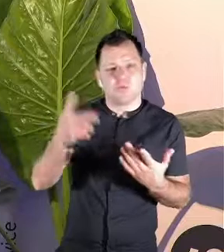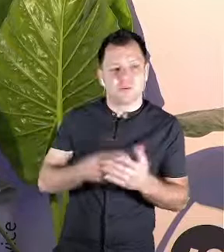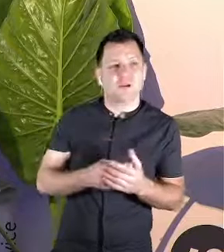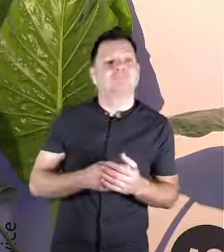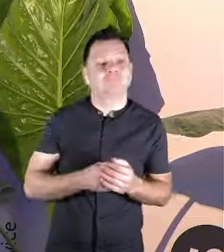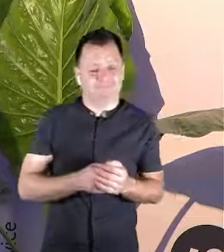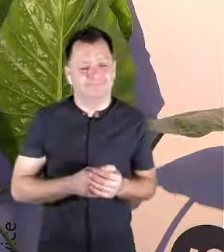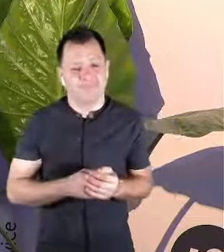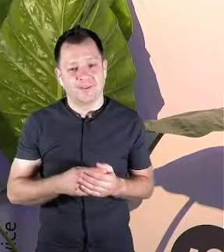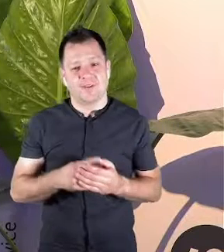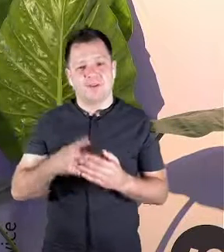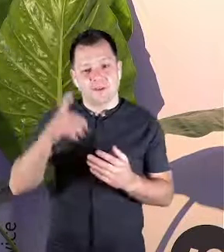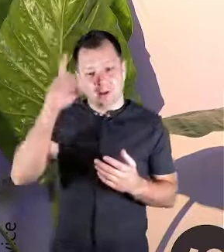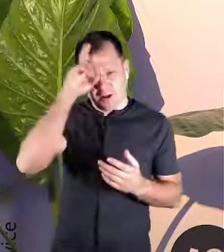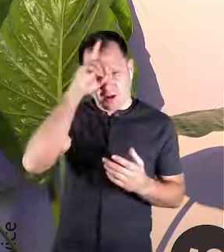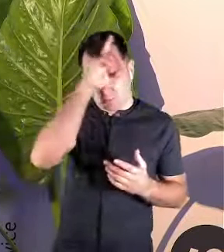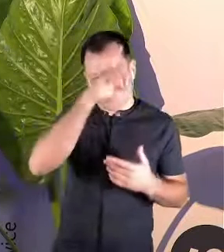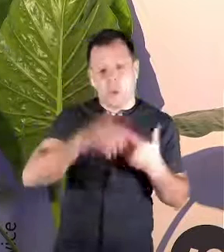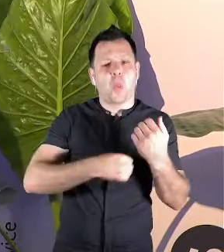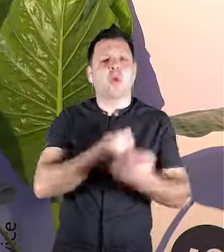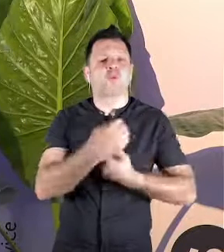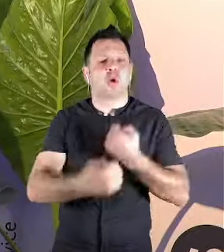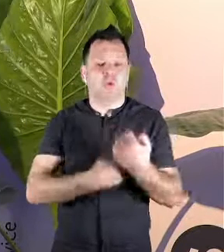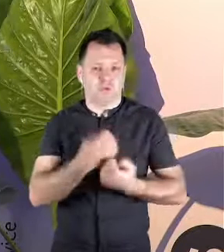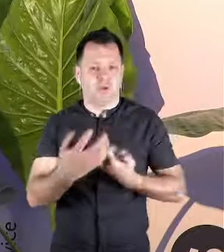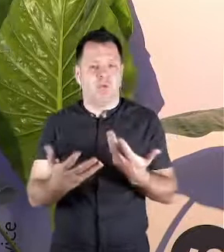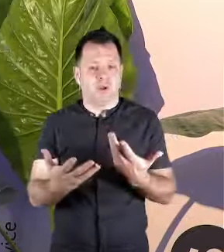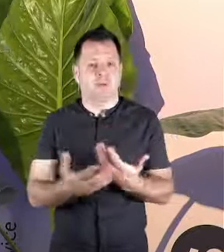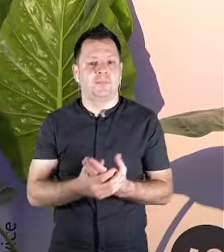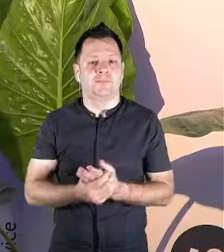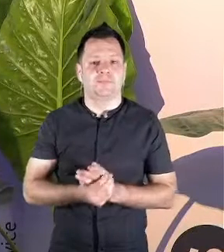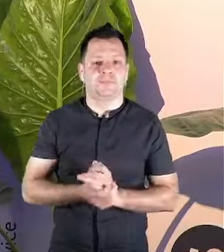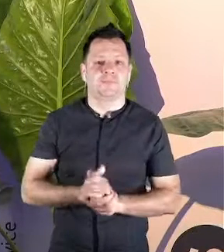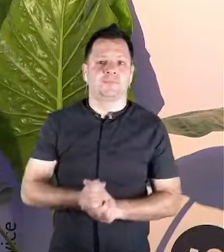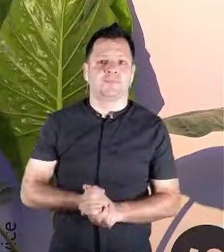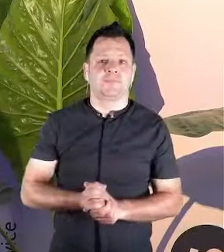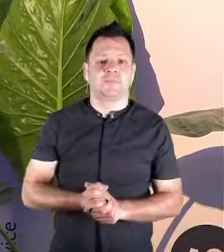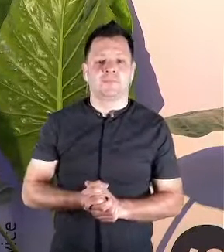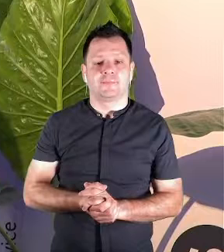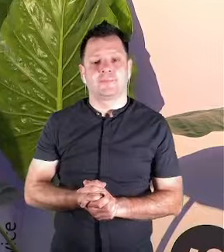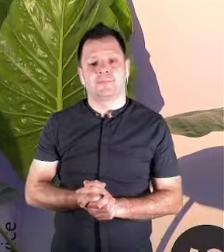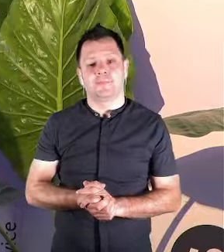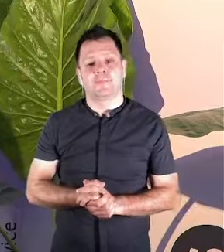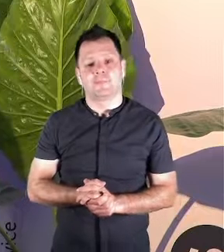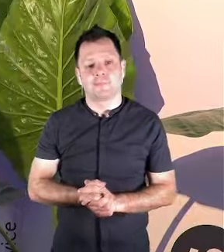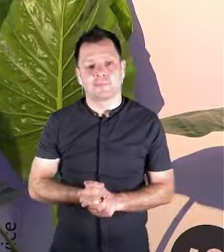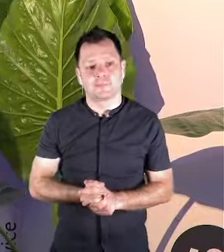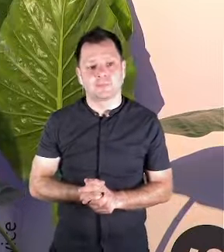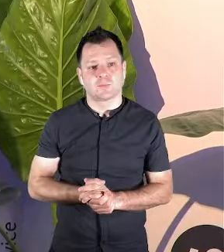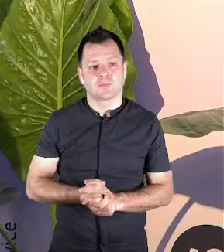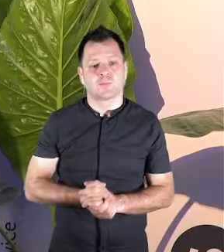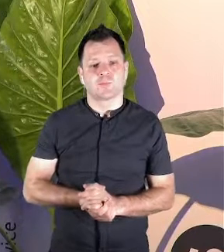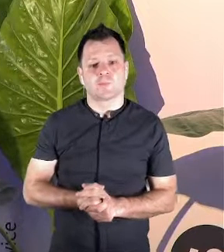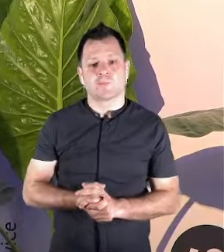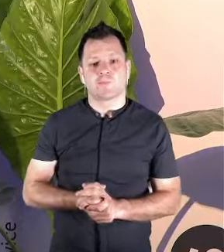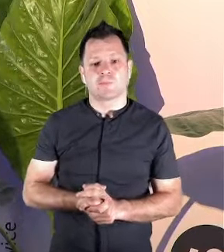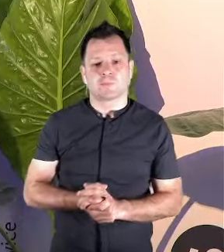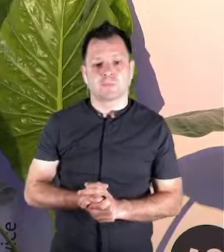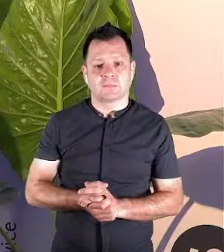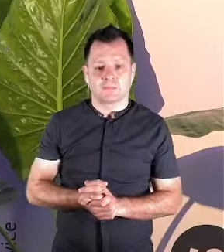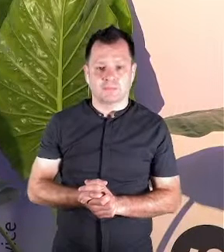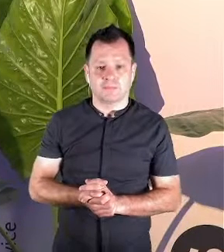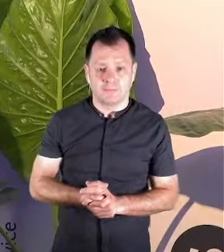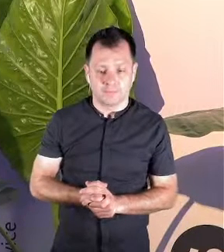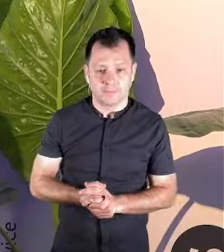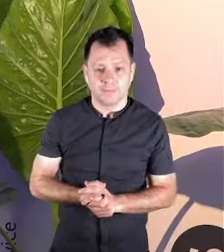our city square, it means that it will be hotter and that it's not going to serve us well. I think that we also have a problem. You mentioned